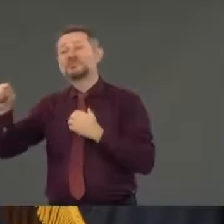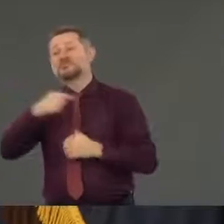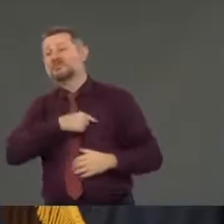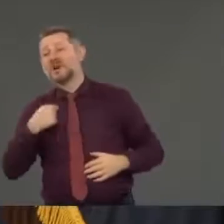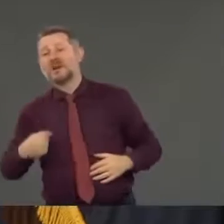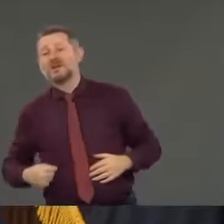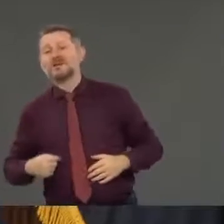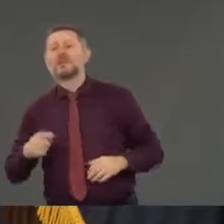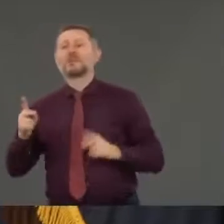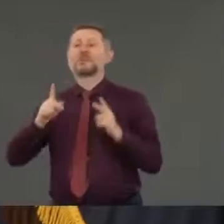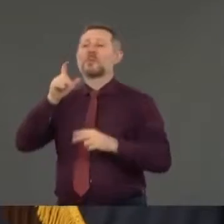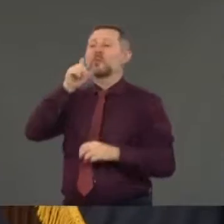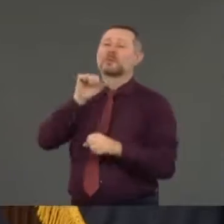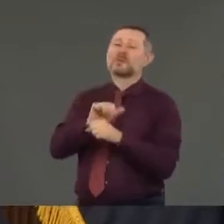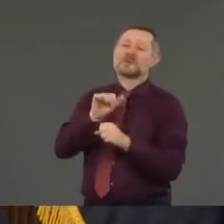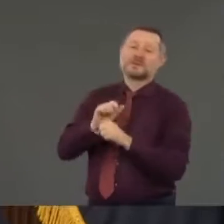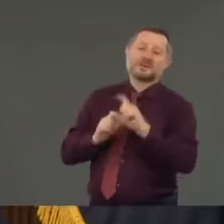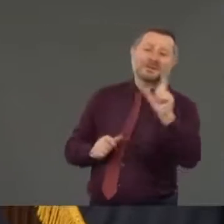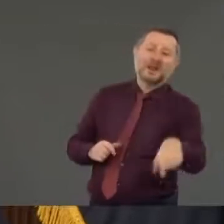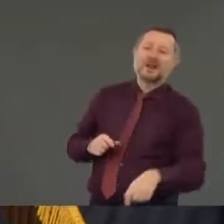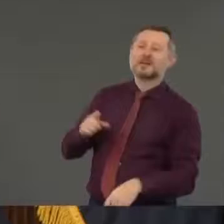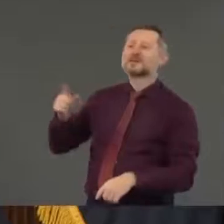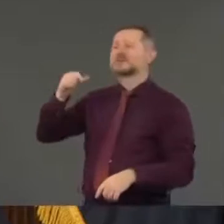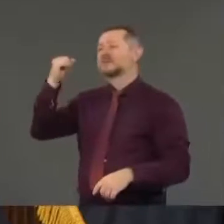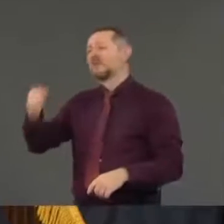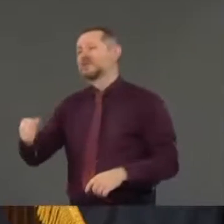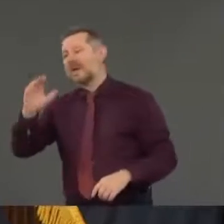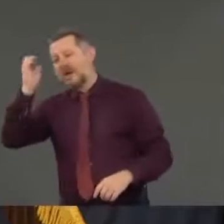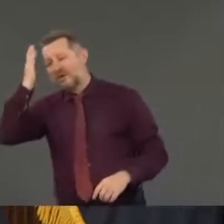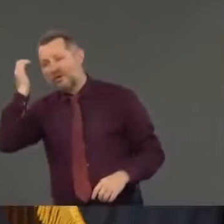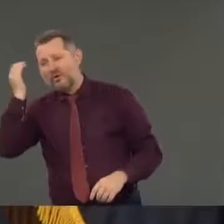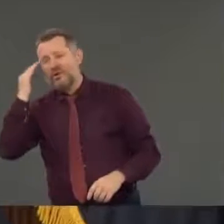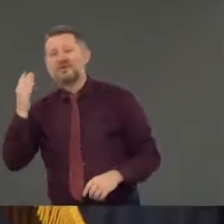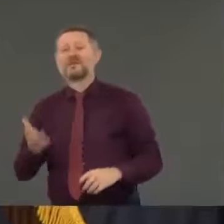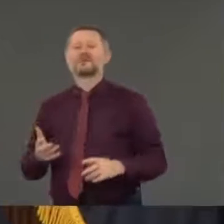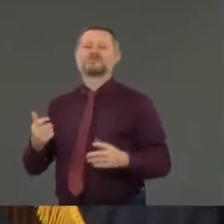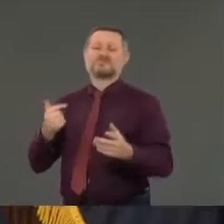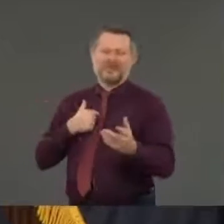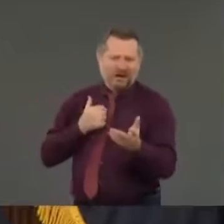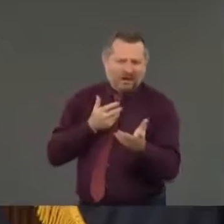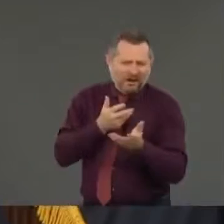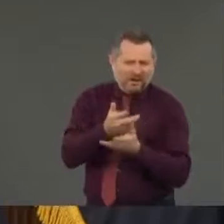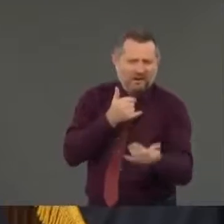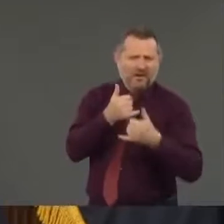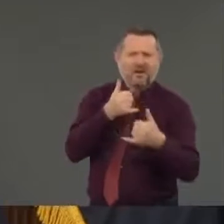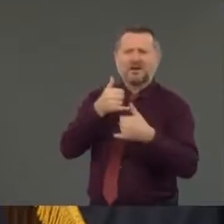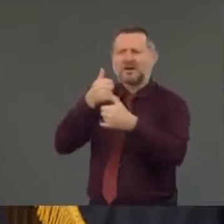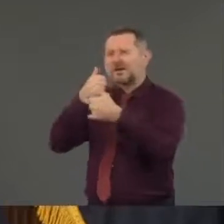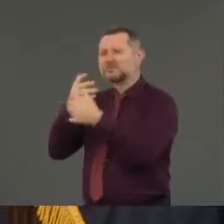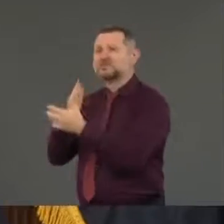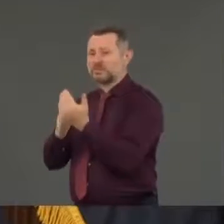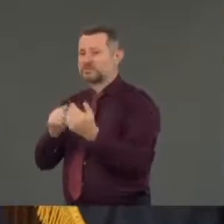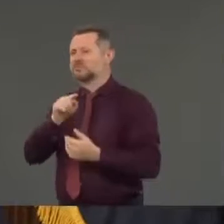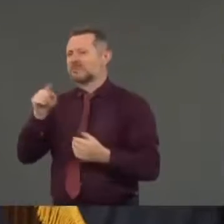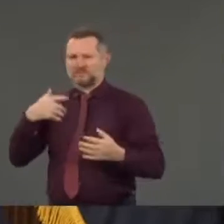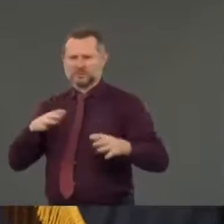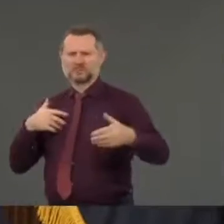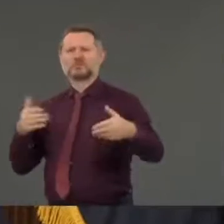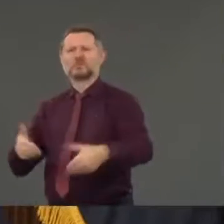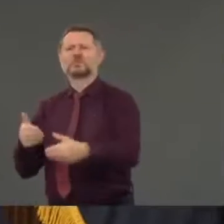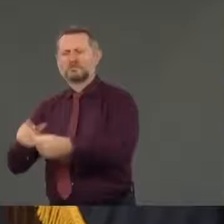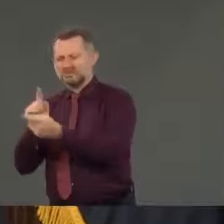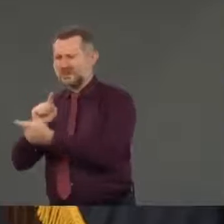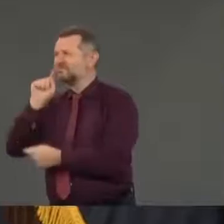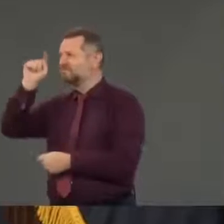who worked with South Korea, and we've introduced some of them to you. And we